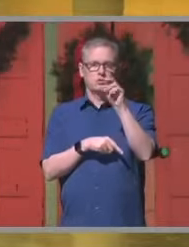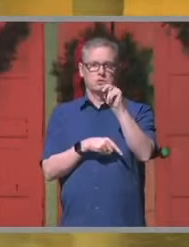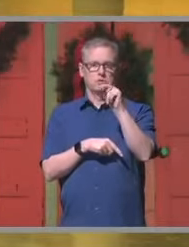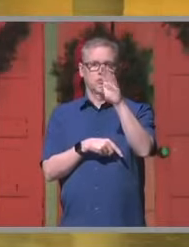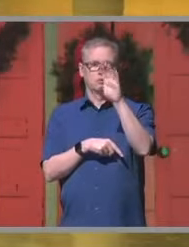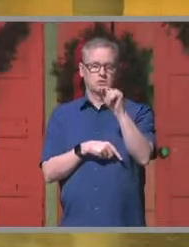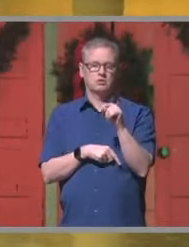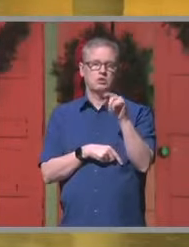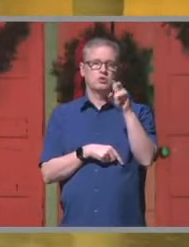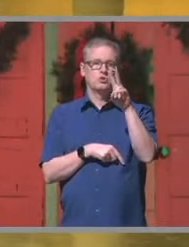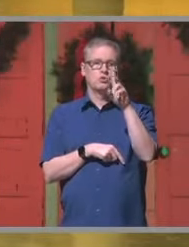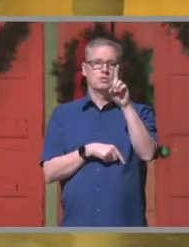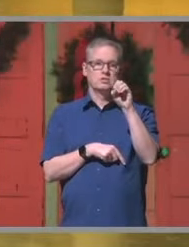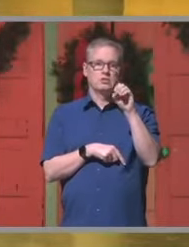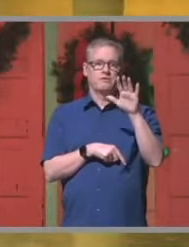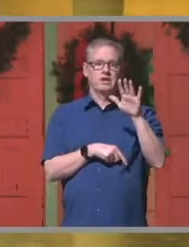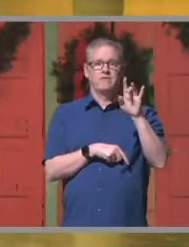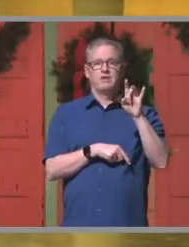to